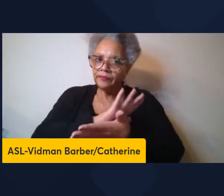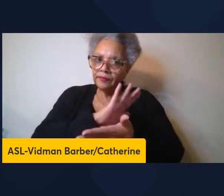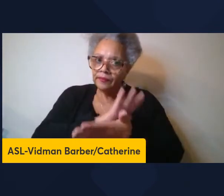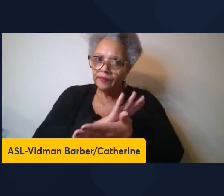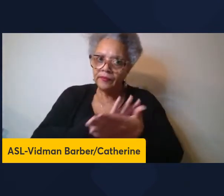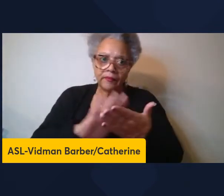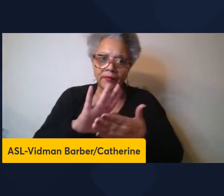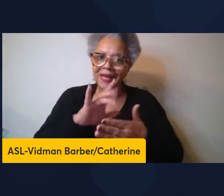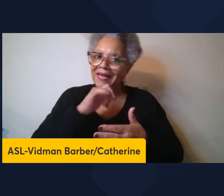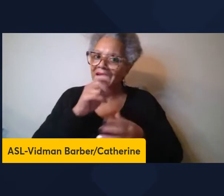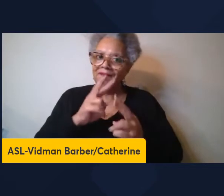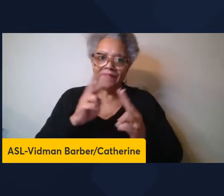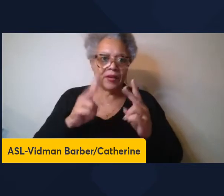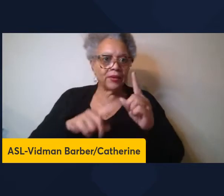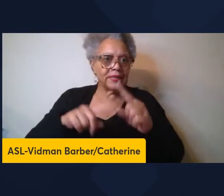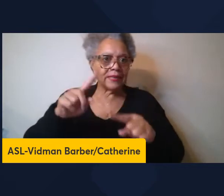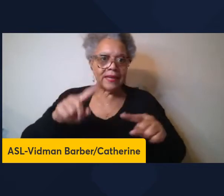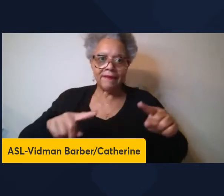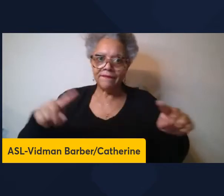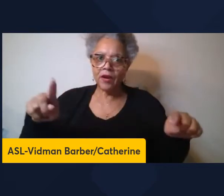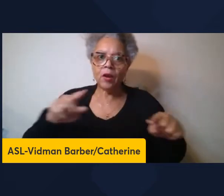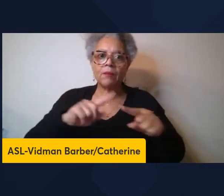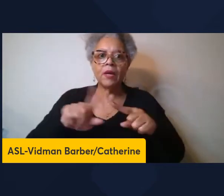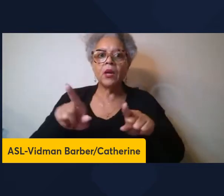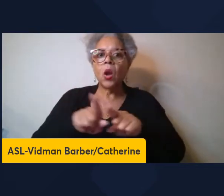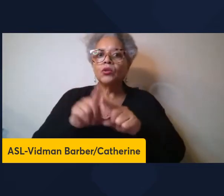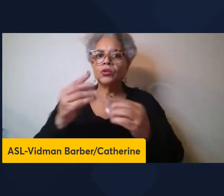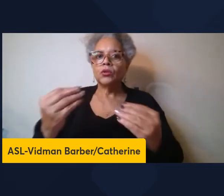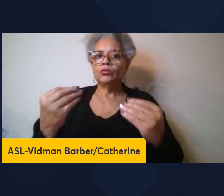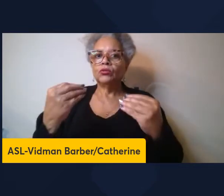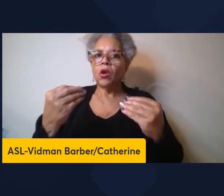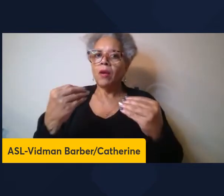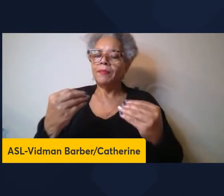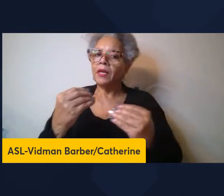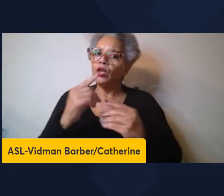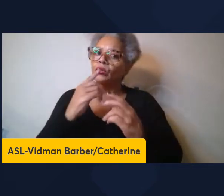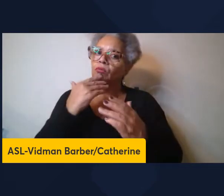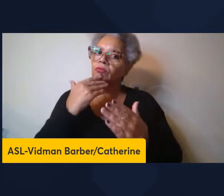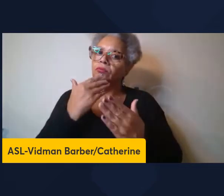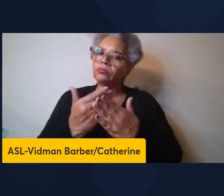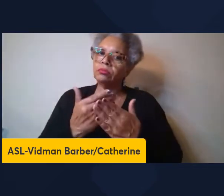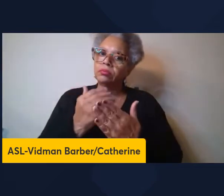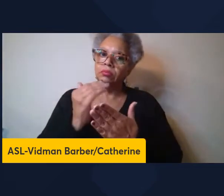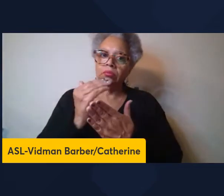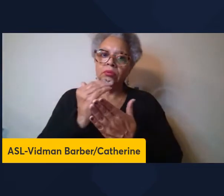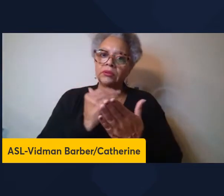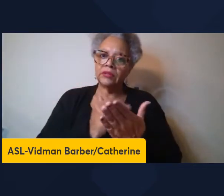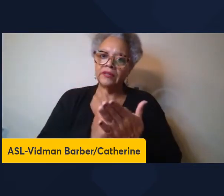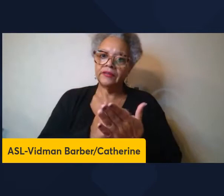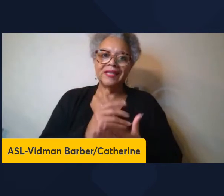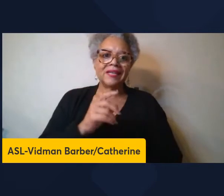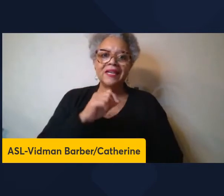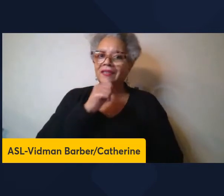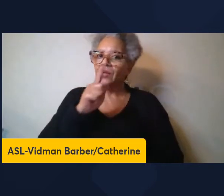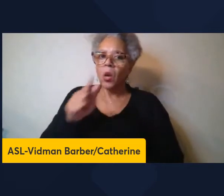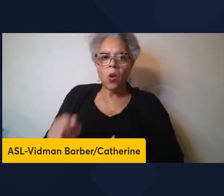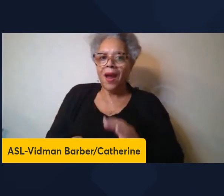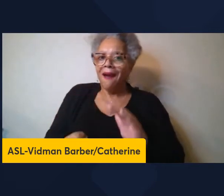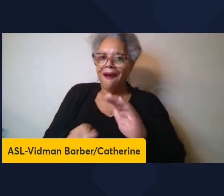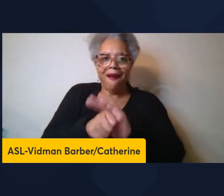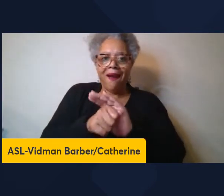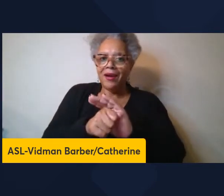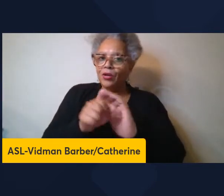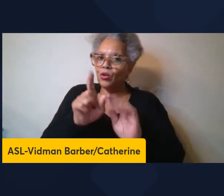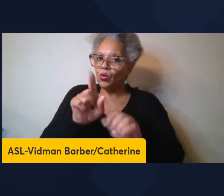very diverse, right? But it also taught me a very, very important lesson on not just hiding your work and thinking